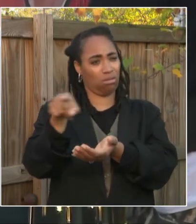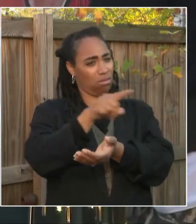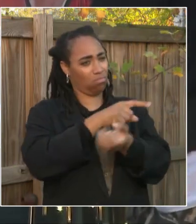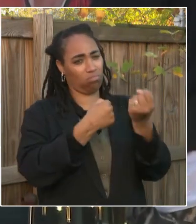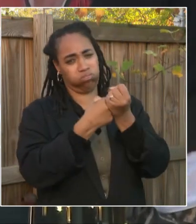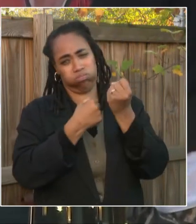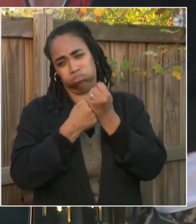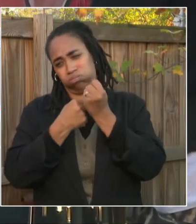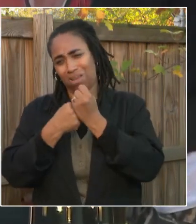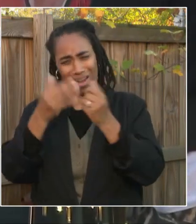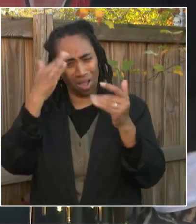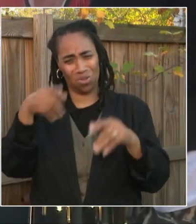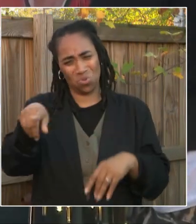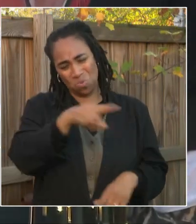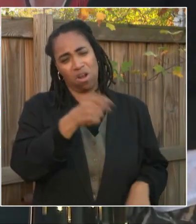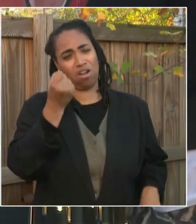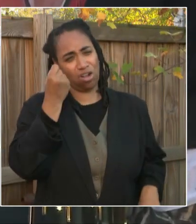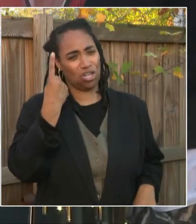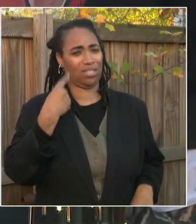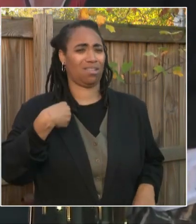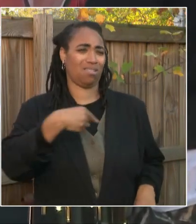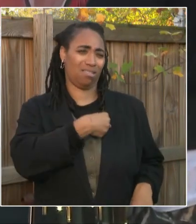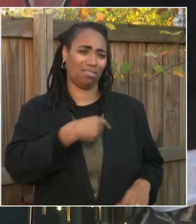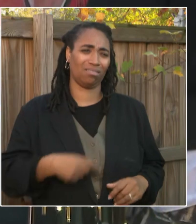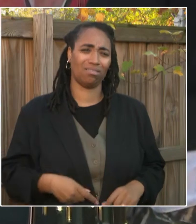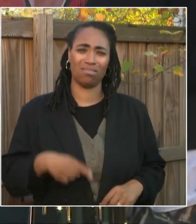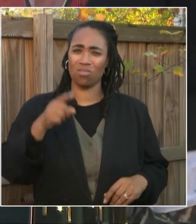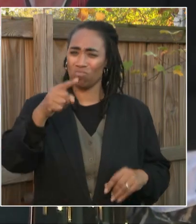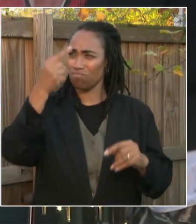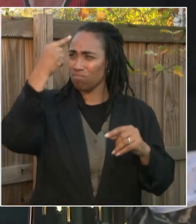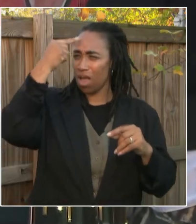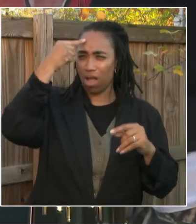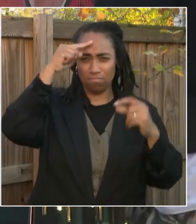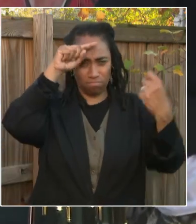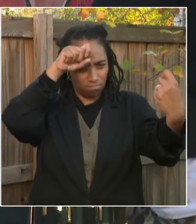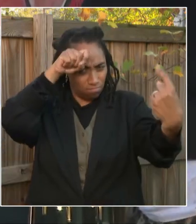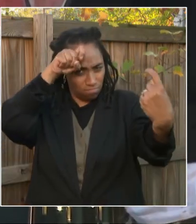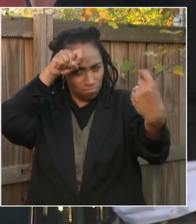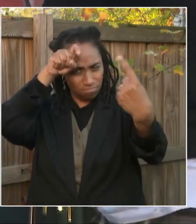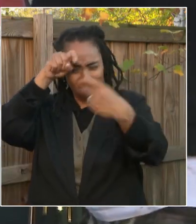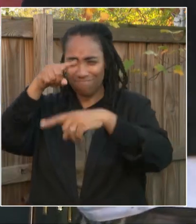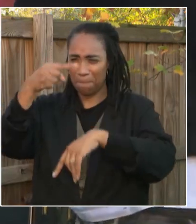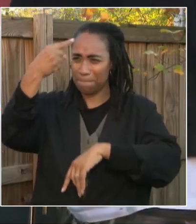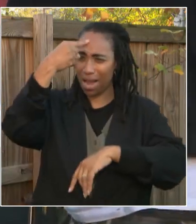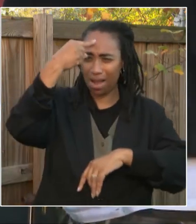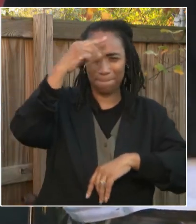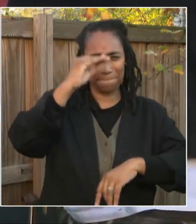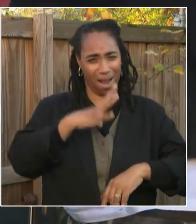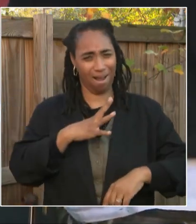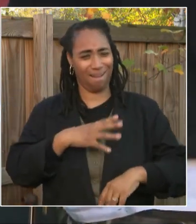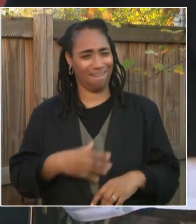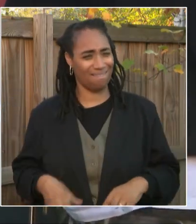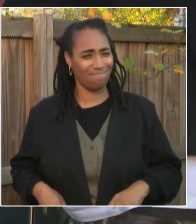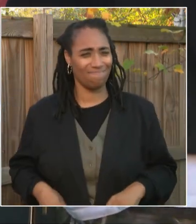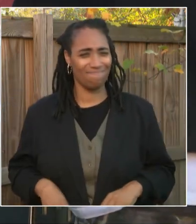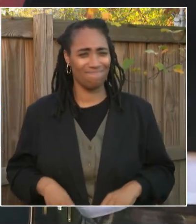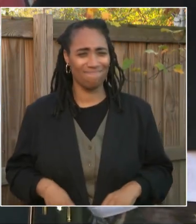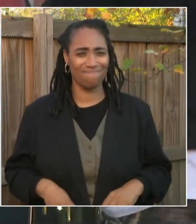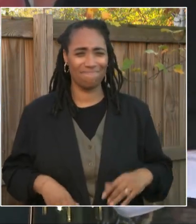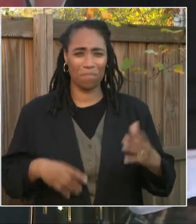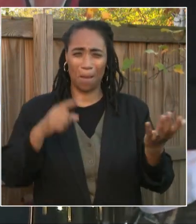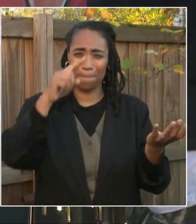Y'all understand the psyche of a black man when he's been attacked, or when he works night and day and doesn't get paid.